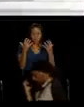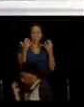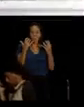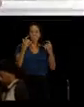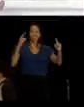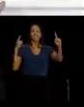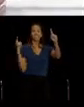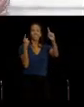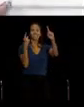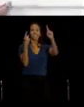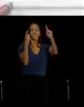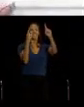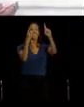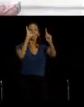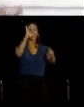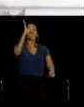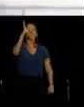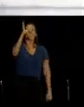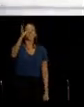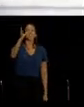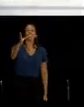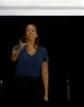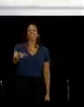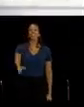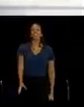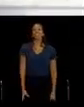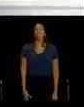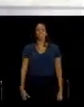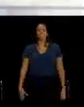feels like home.